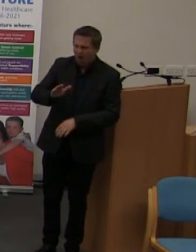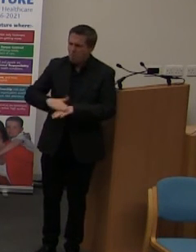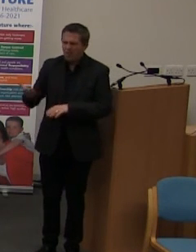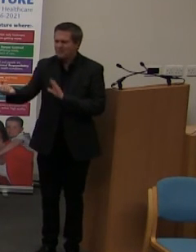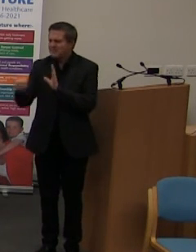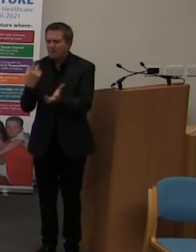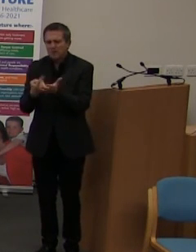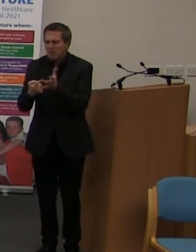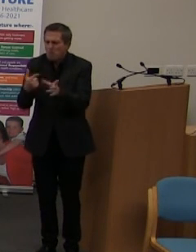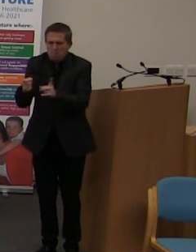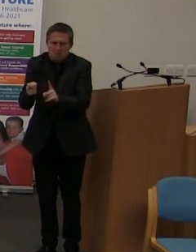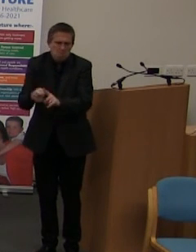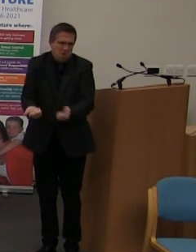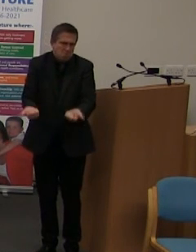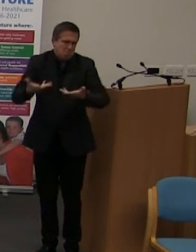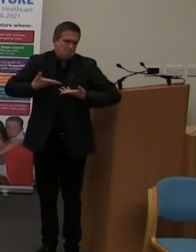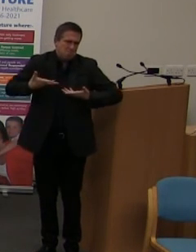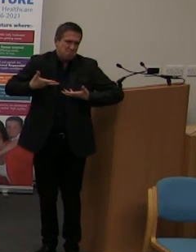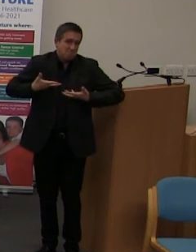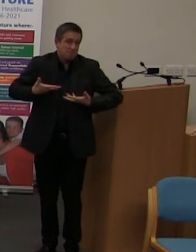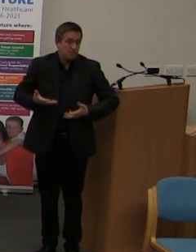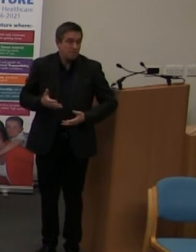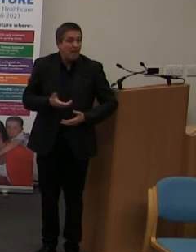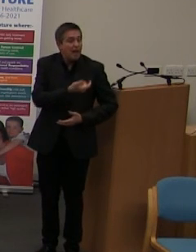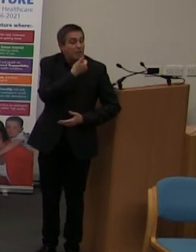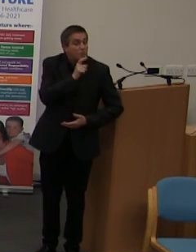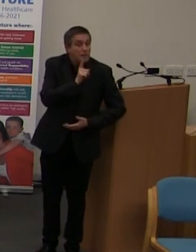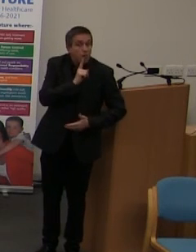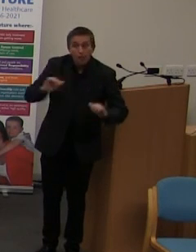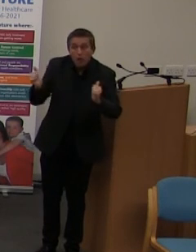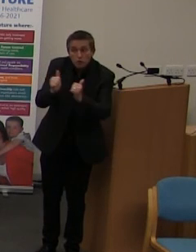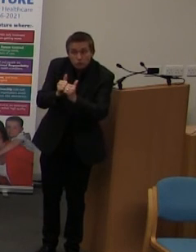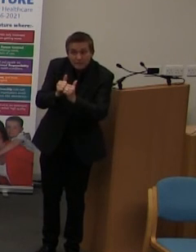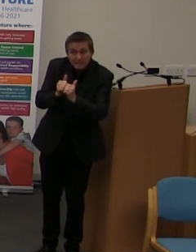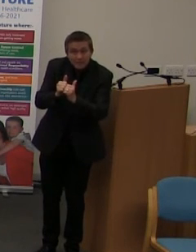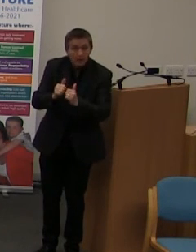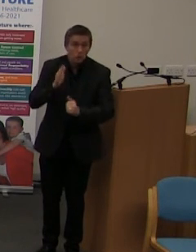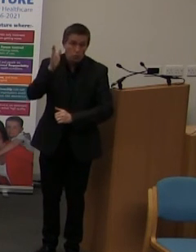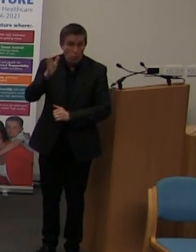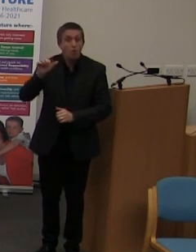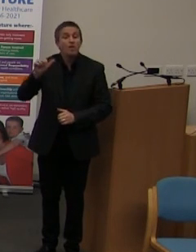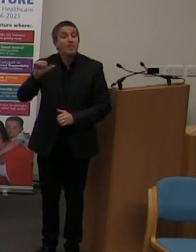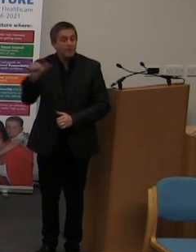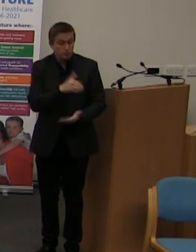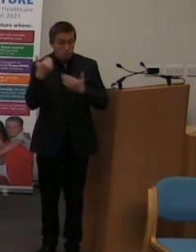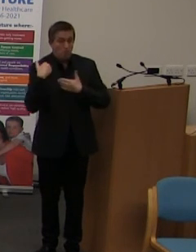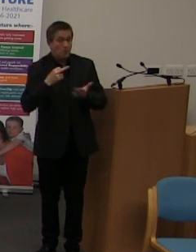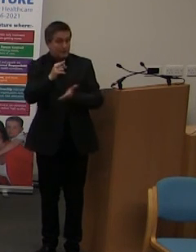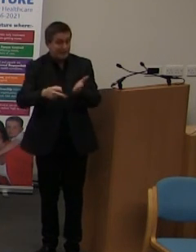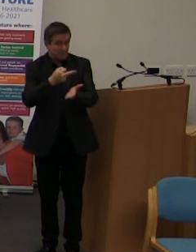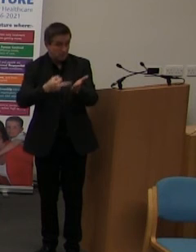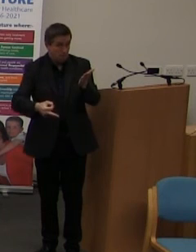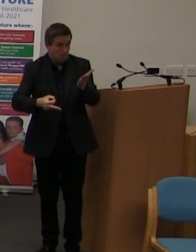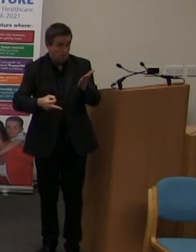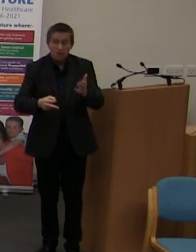another appointment. If they have confirmed it, why can't they then cancel it? Should that then be go back to the end